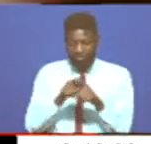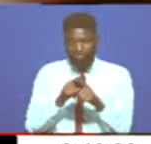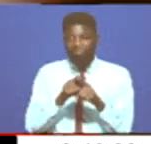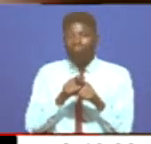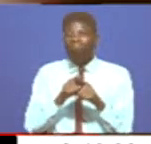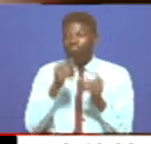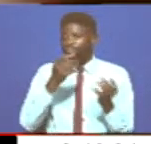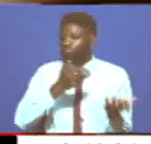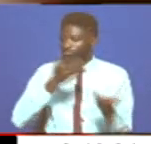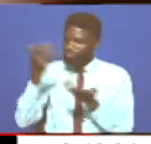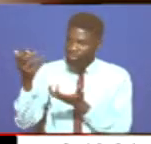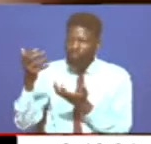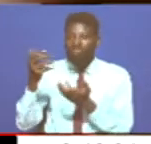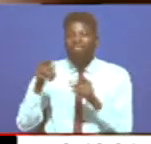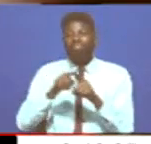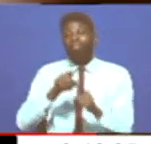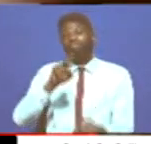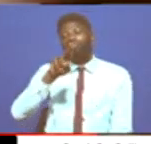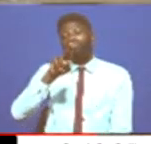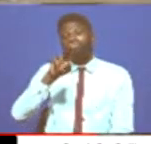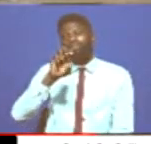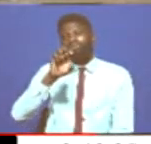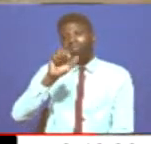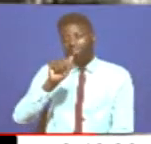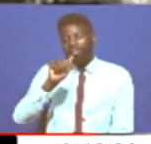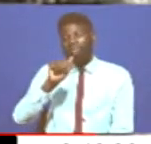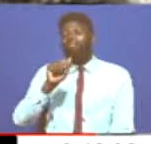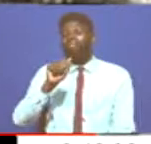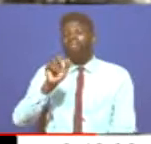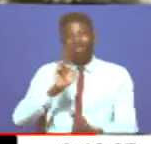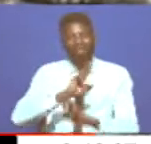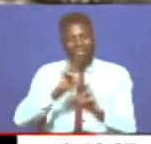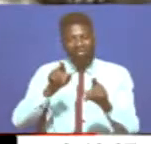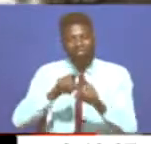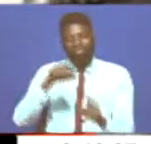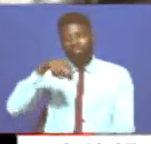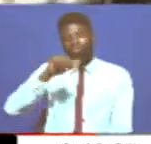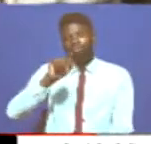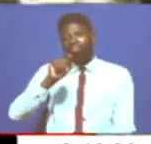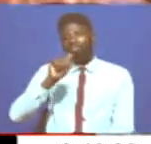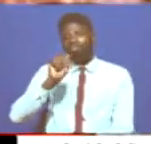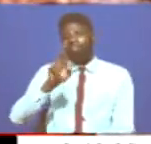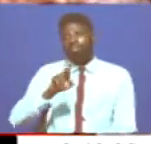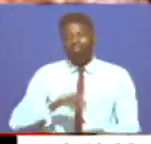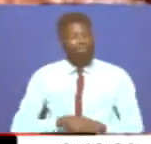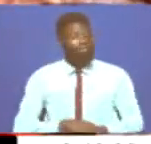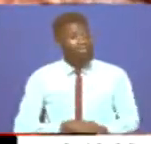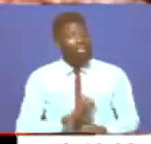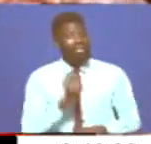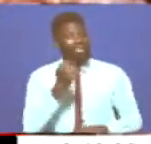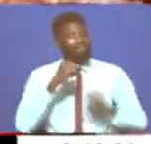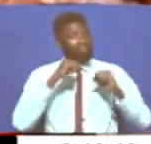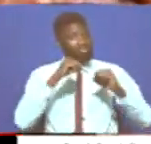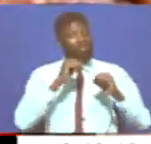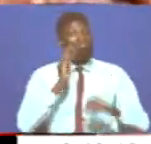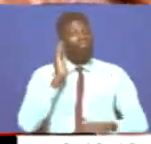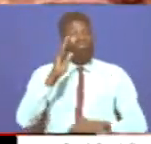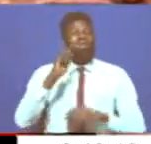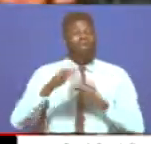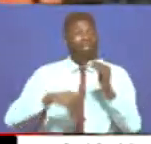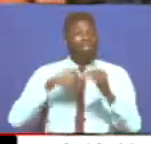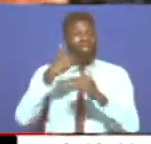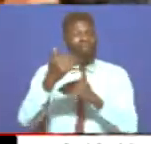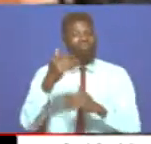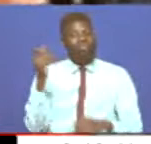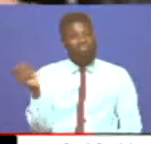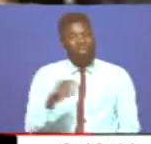is interested. Qatar. A high-ranking Kenyan delegation is expected to leave the country next month, headed for